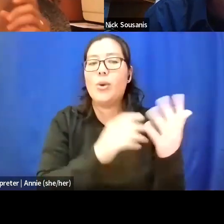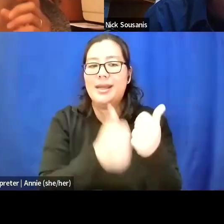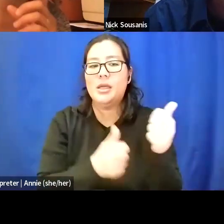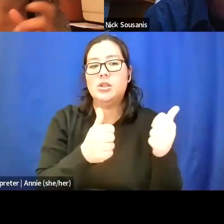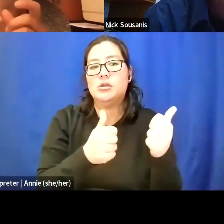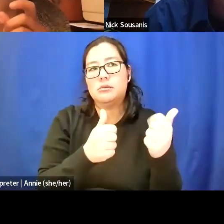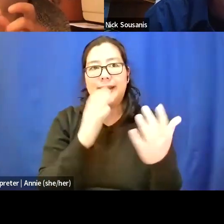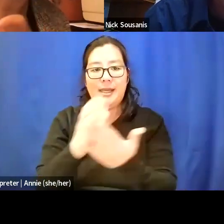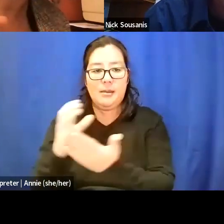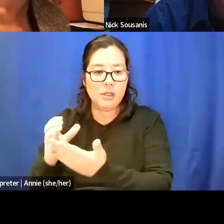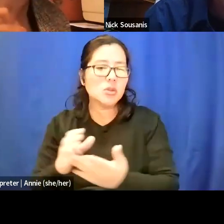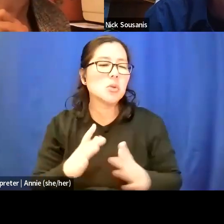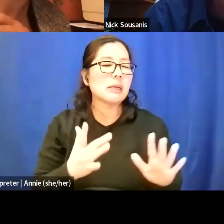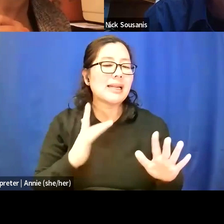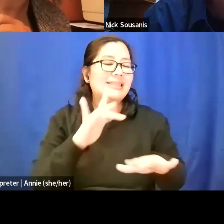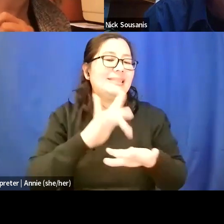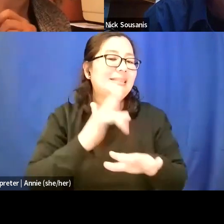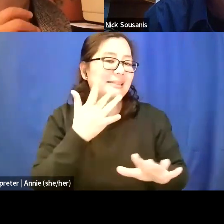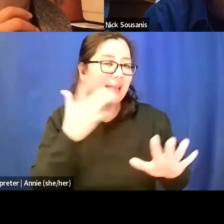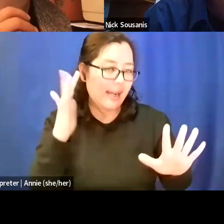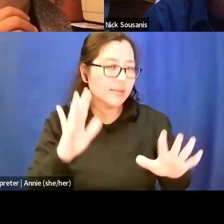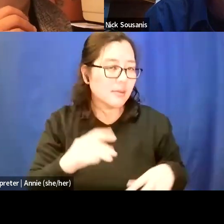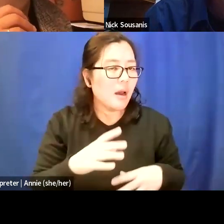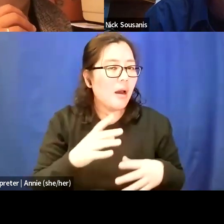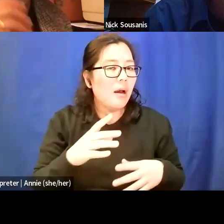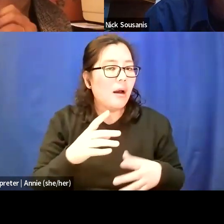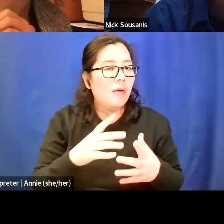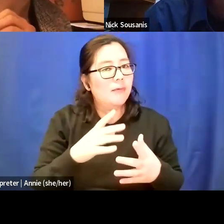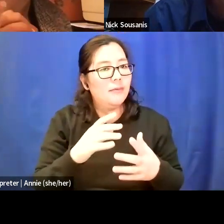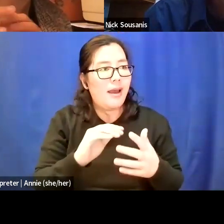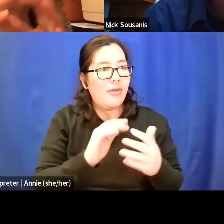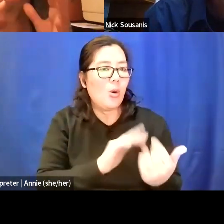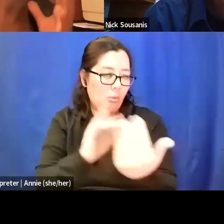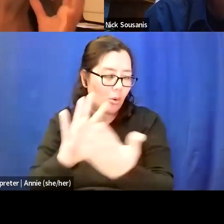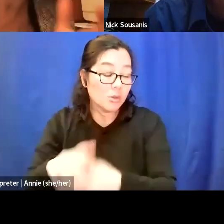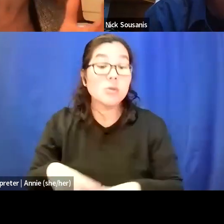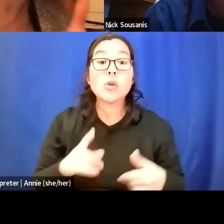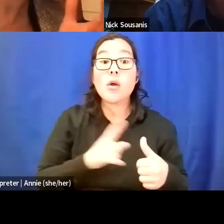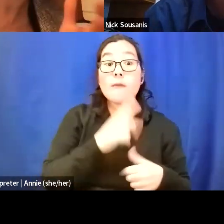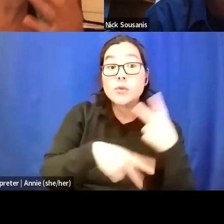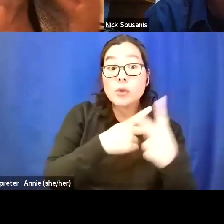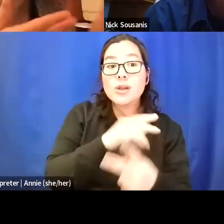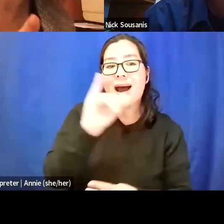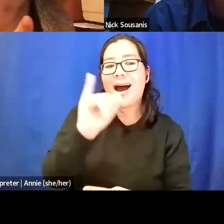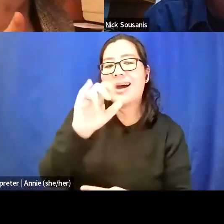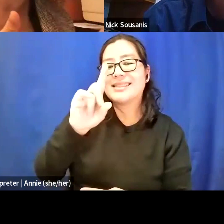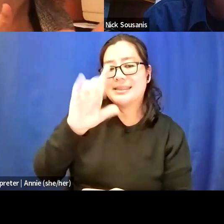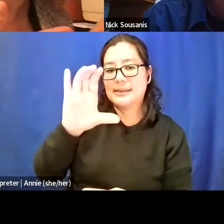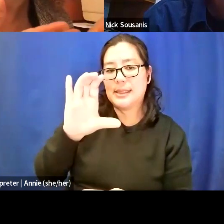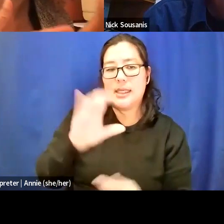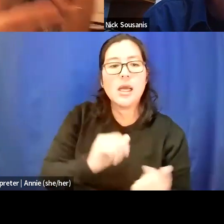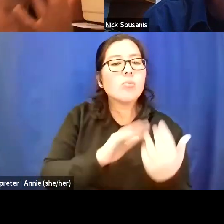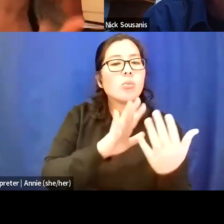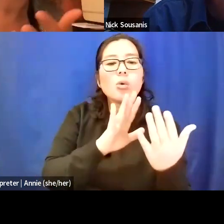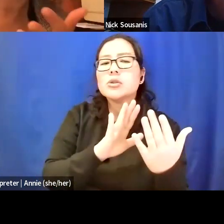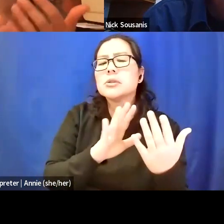get a taste of what they're doing. So just to repeat, the first version is the IDC version that kind of just approaches it pretty similarly to